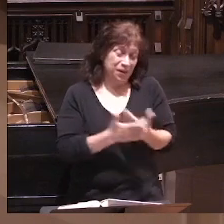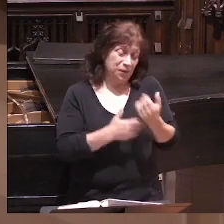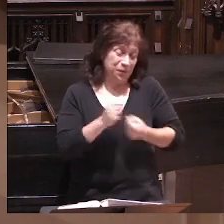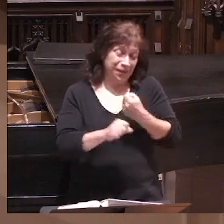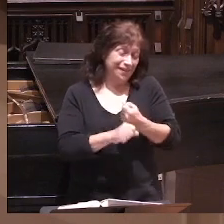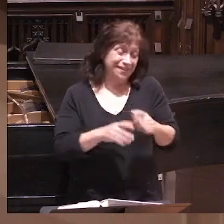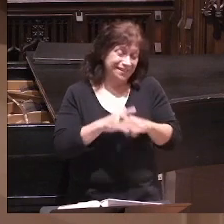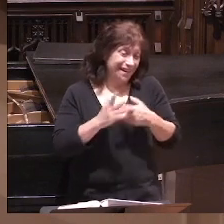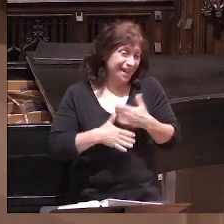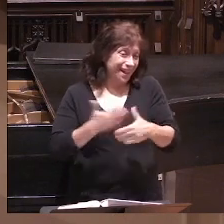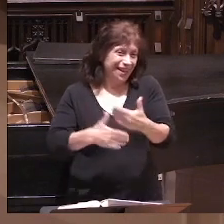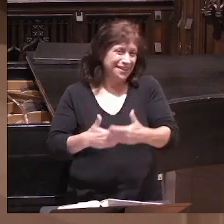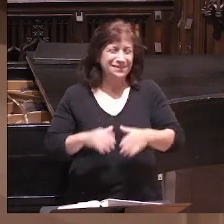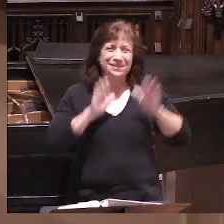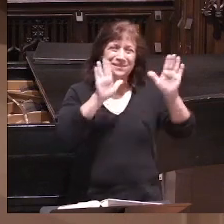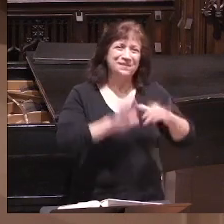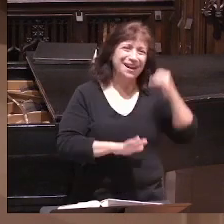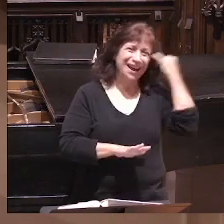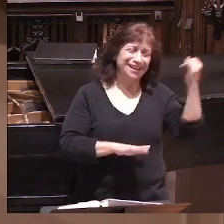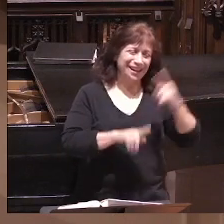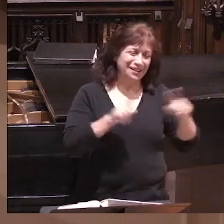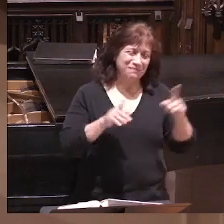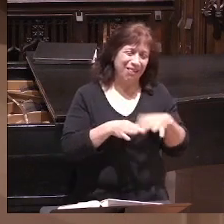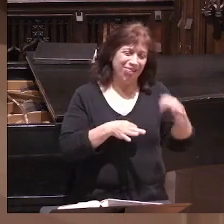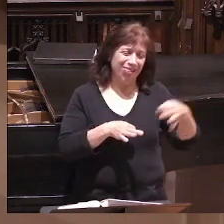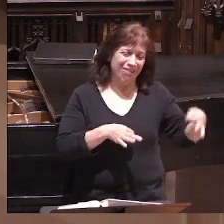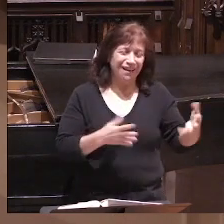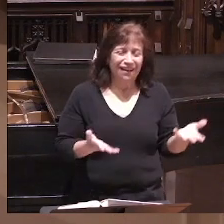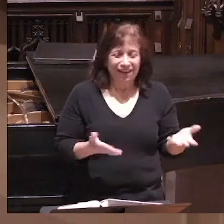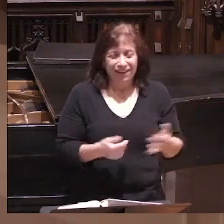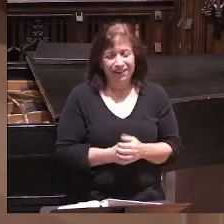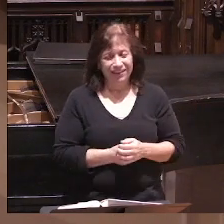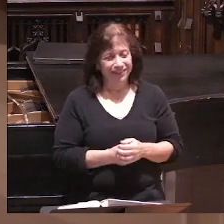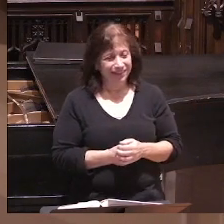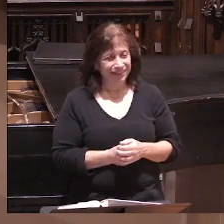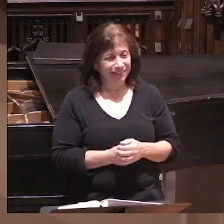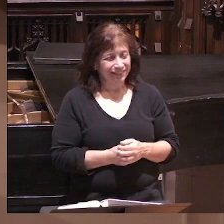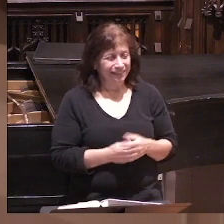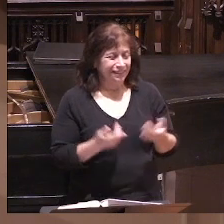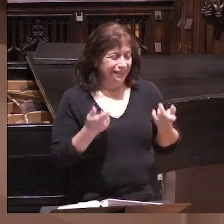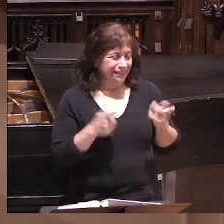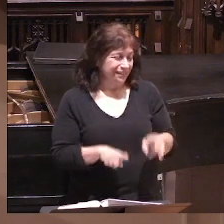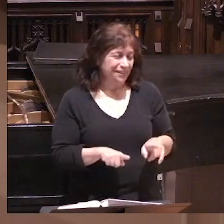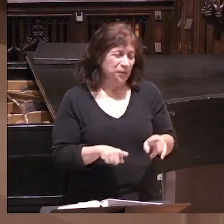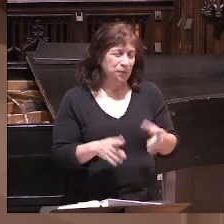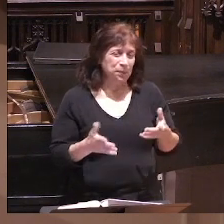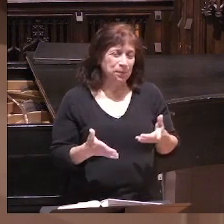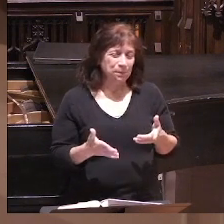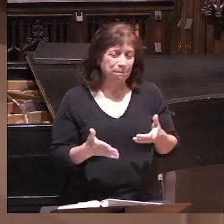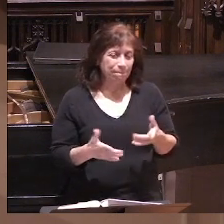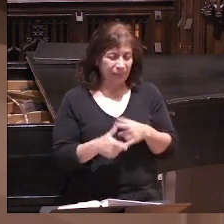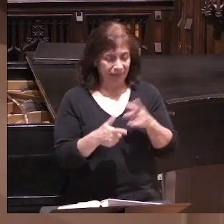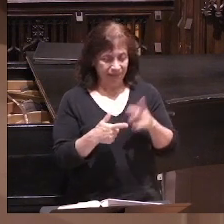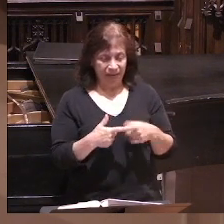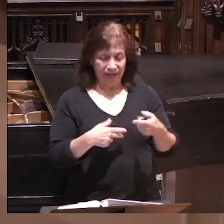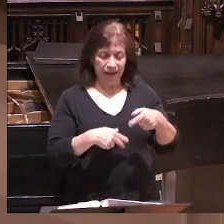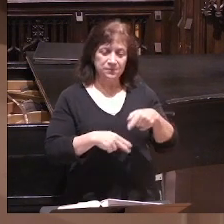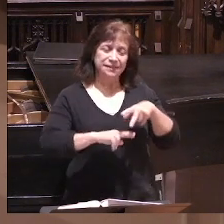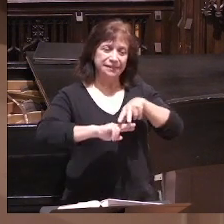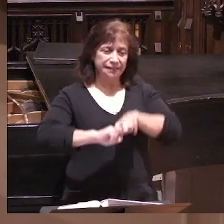started. It was a great idea, but fell flat on its feet, flat on its face. And then I was sitting